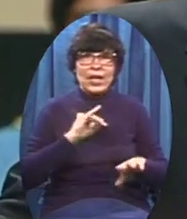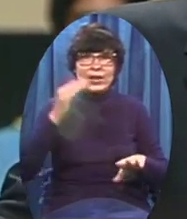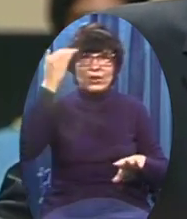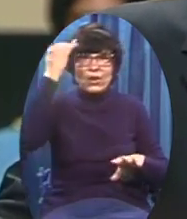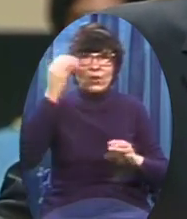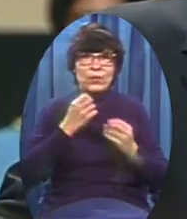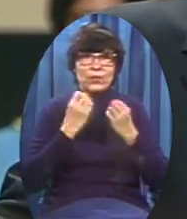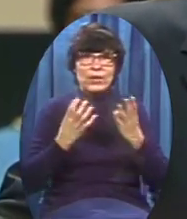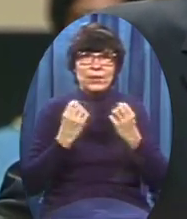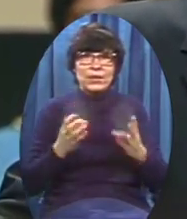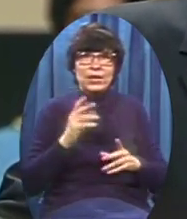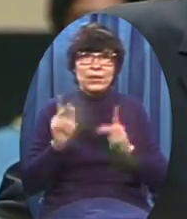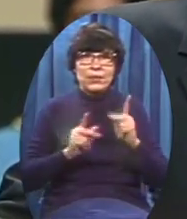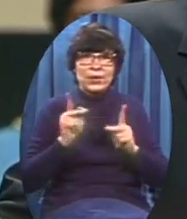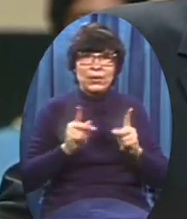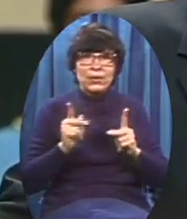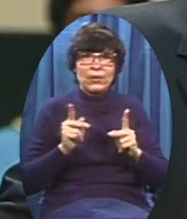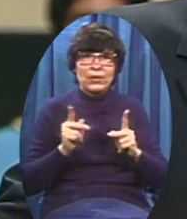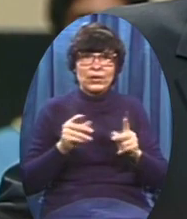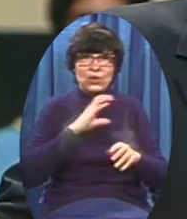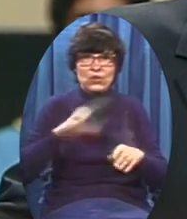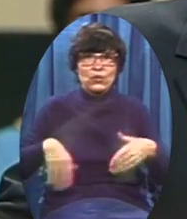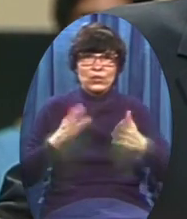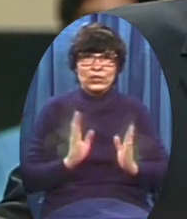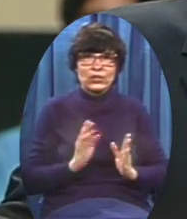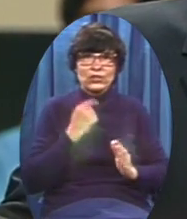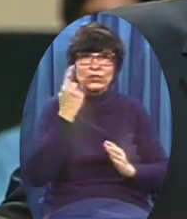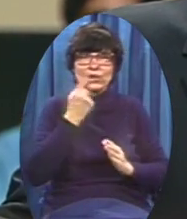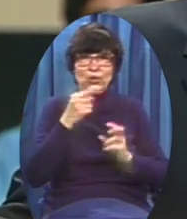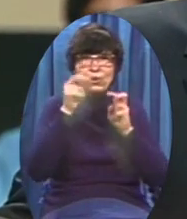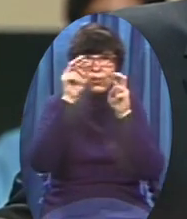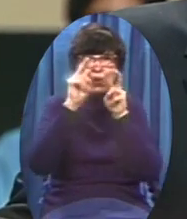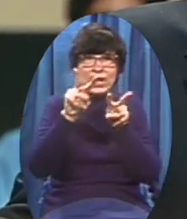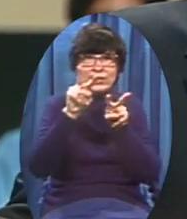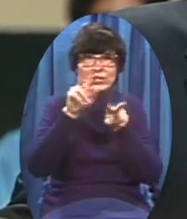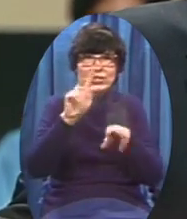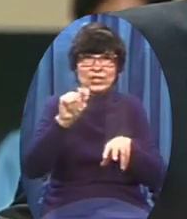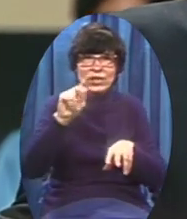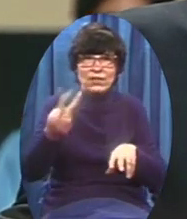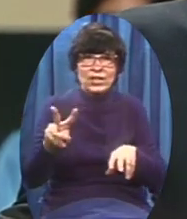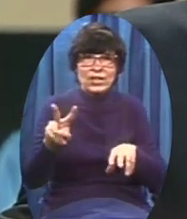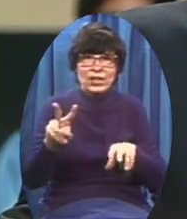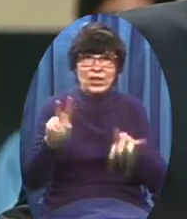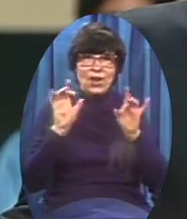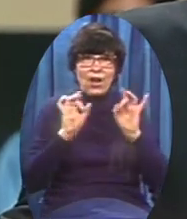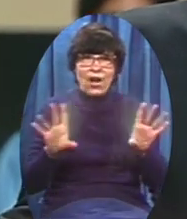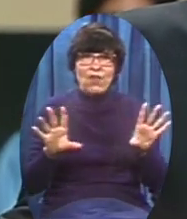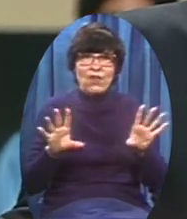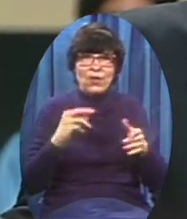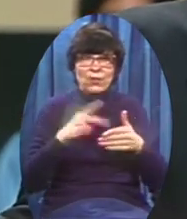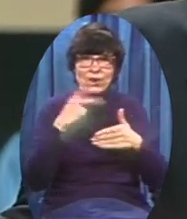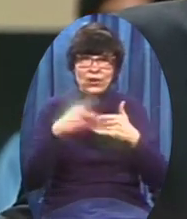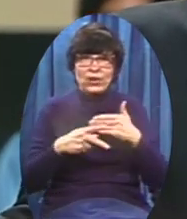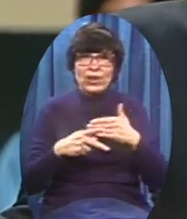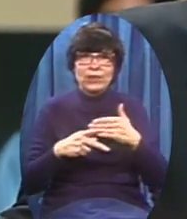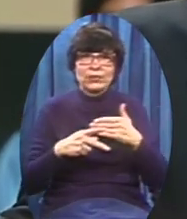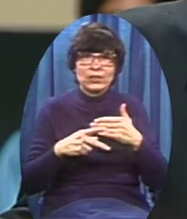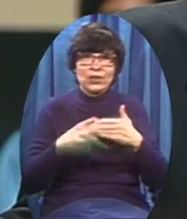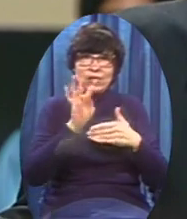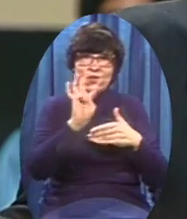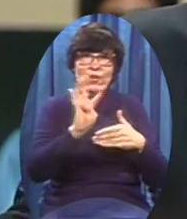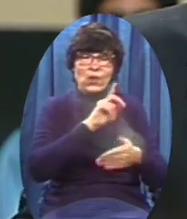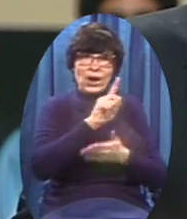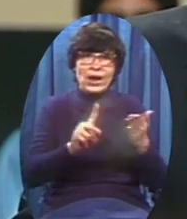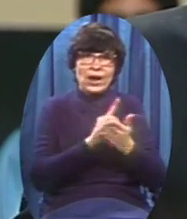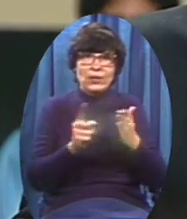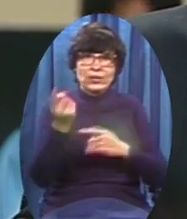through Friday, watching these godly soap operas. That's a waste of God's time and your time, and it's a